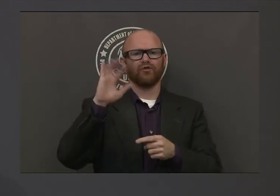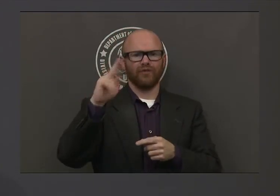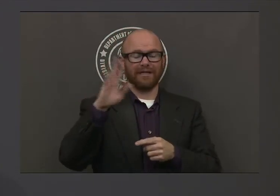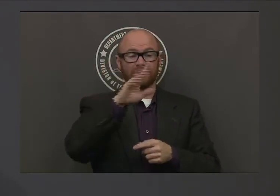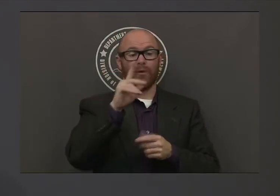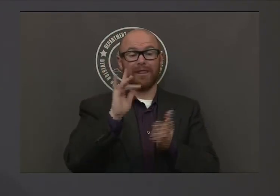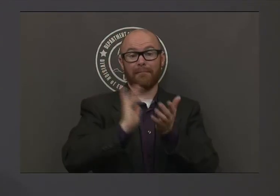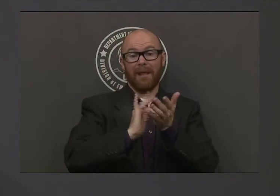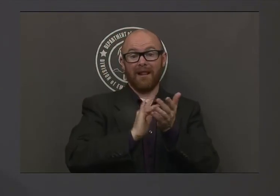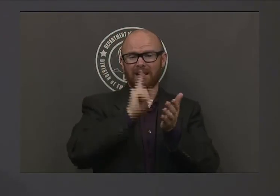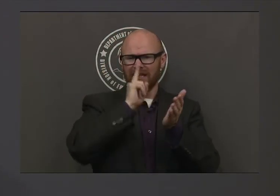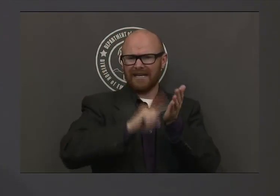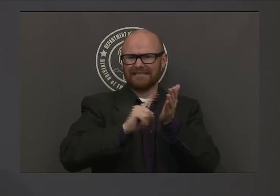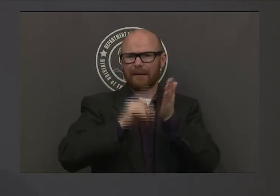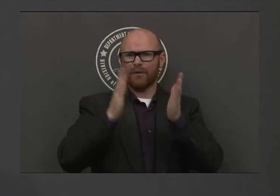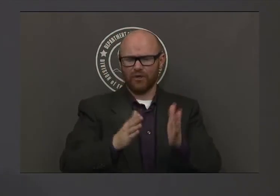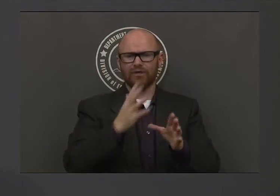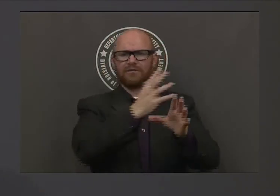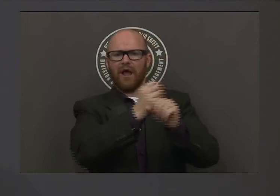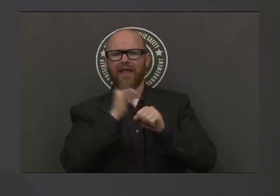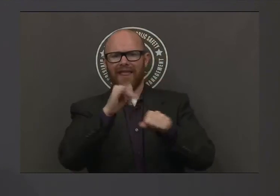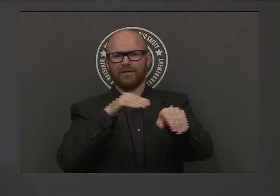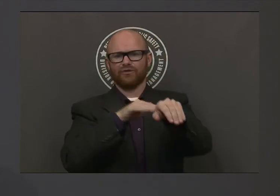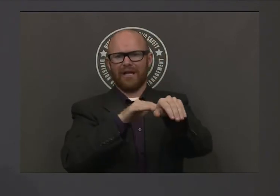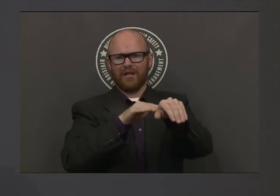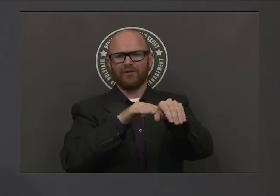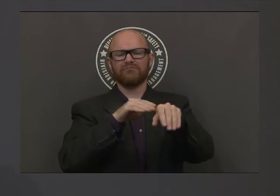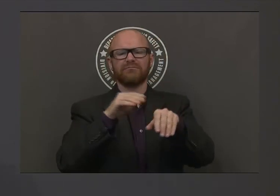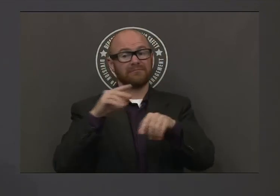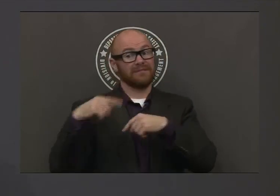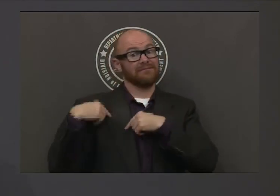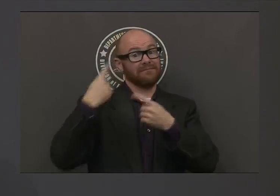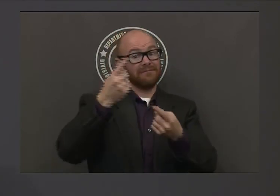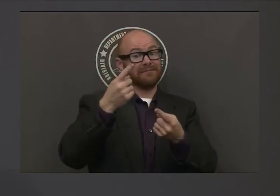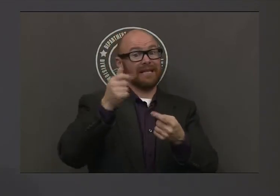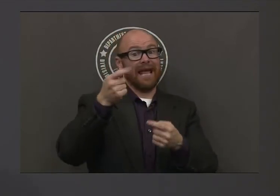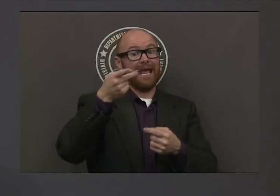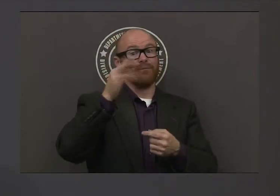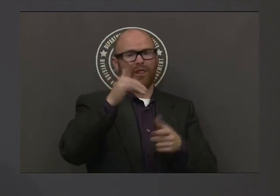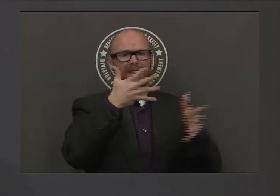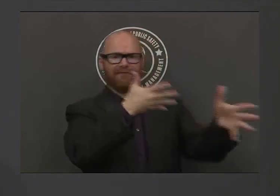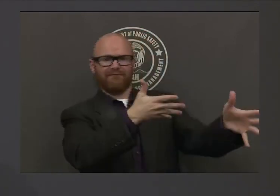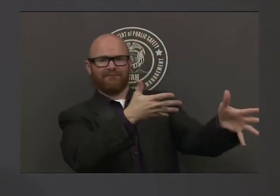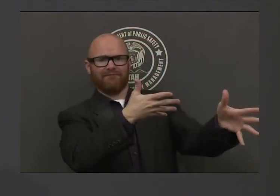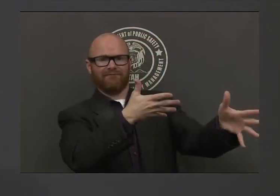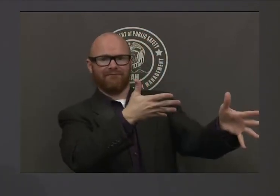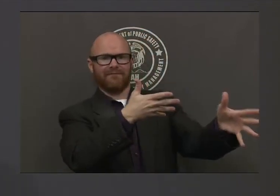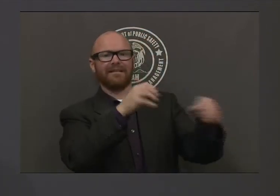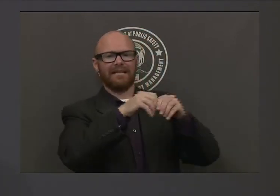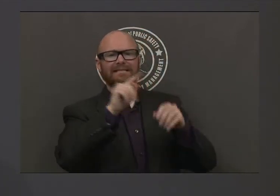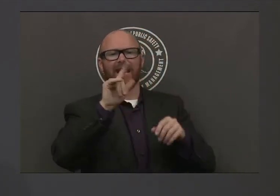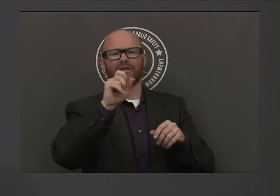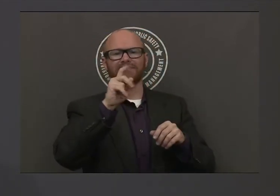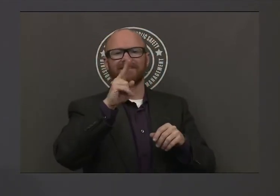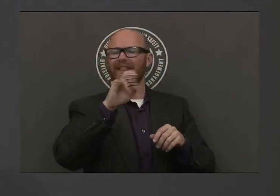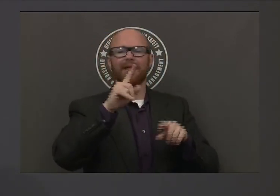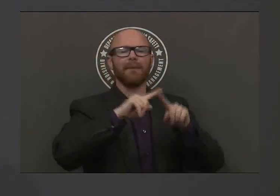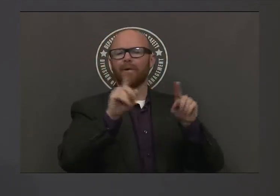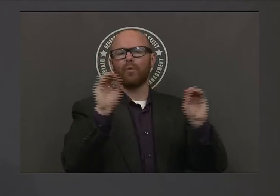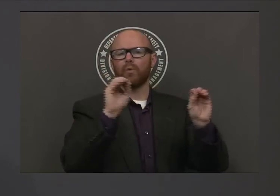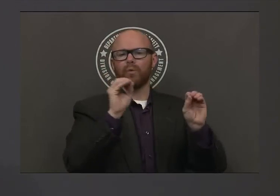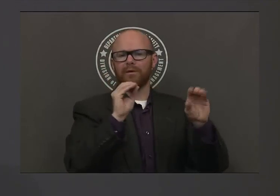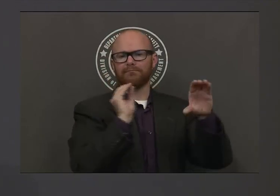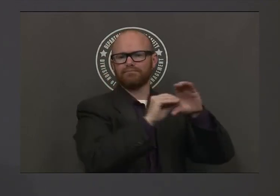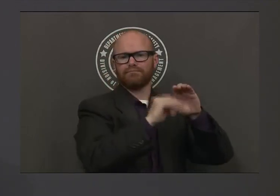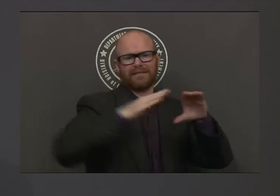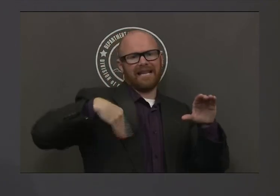examiner procured that trailer. It's been there since April, and they have yet to use it for any decedents. Right now, it was there as a precaution. We're a prepared state.